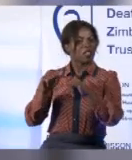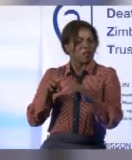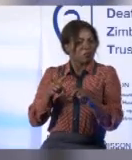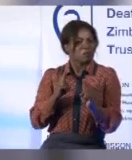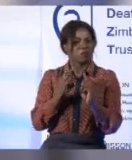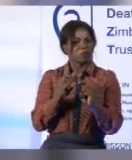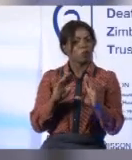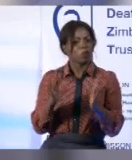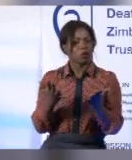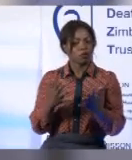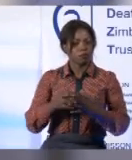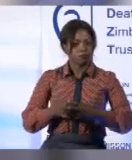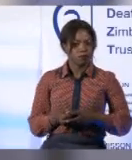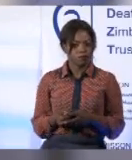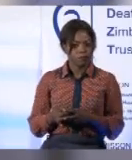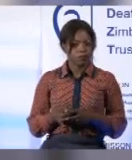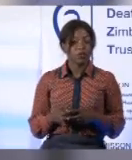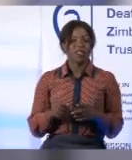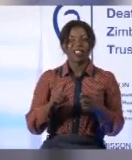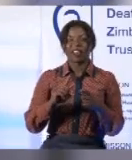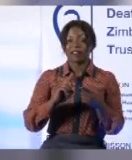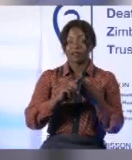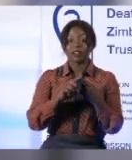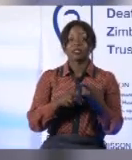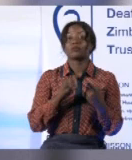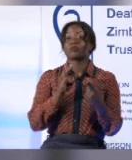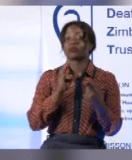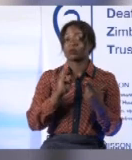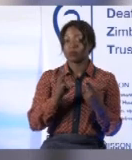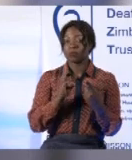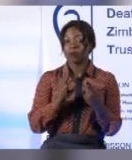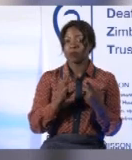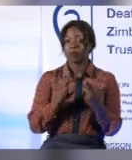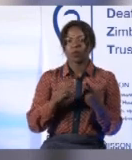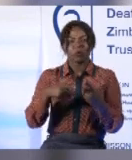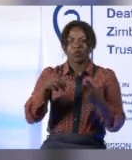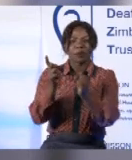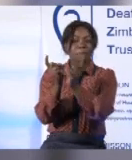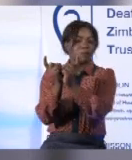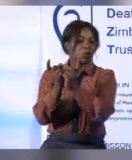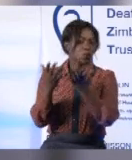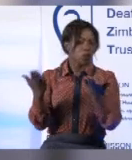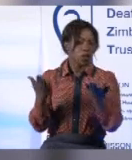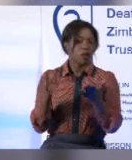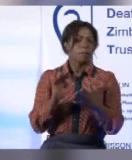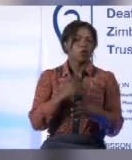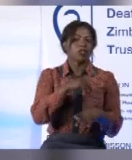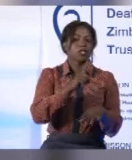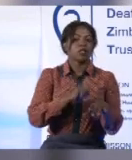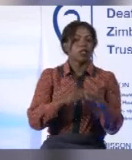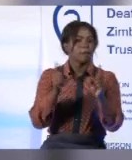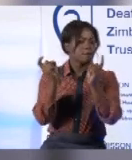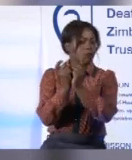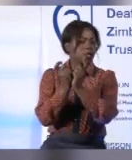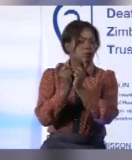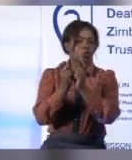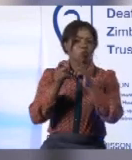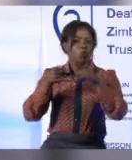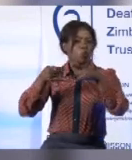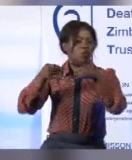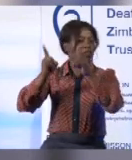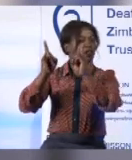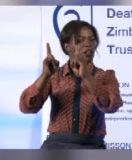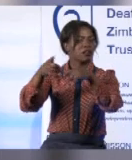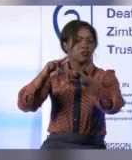The first issue would be the venues to meet and do our things. Was like we used to meet in the hotels and you know, but right